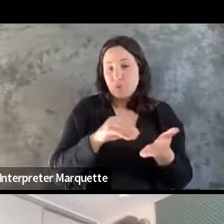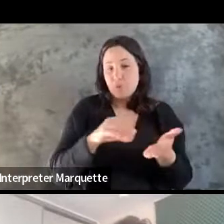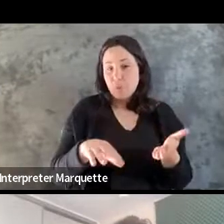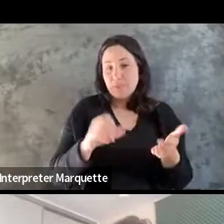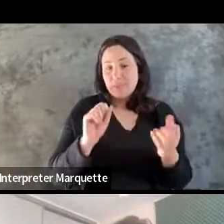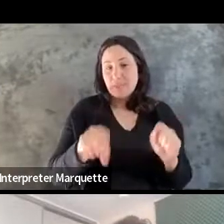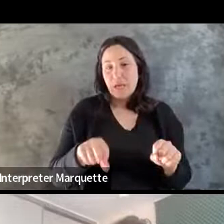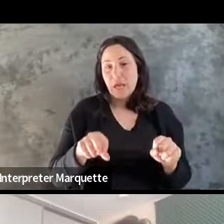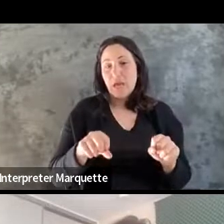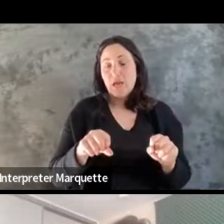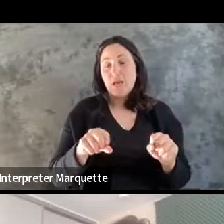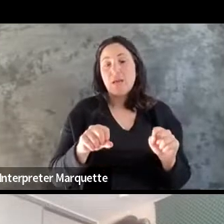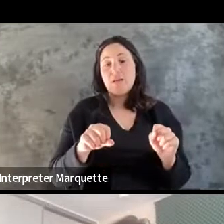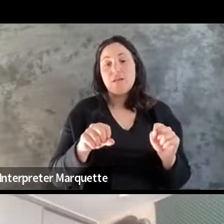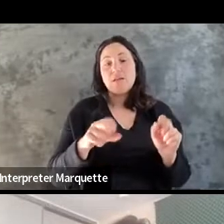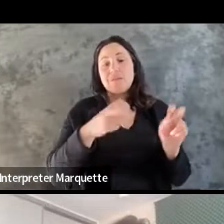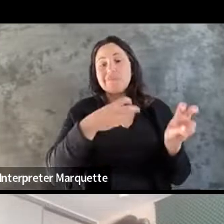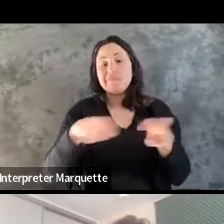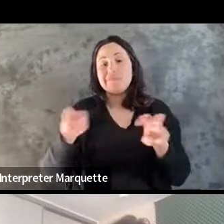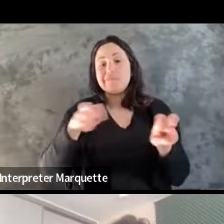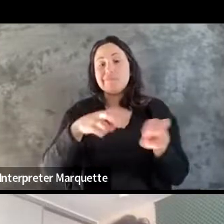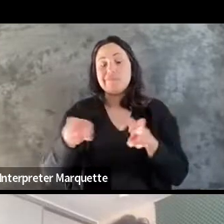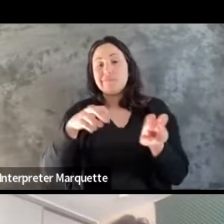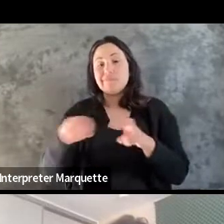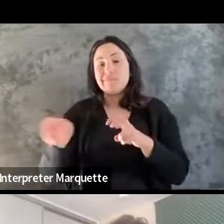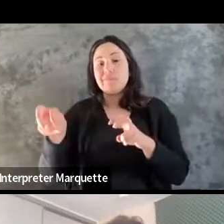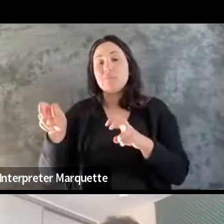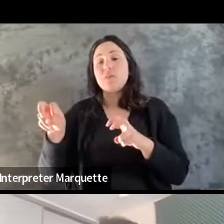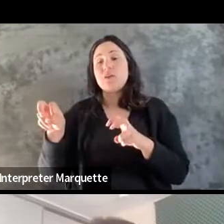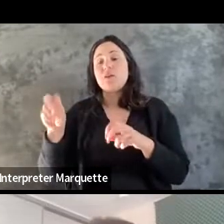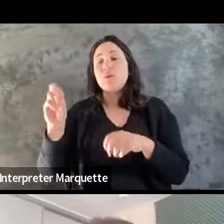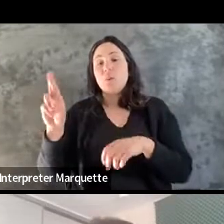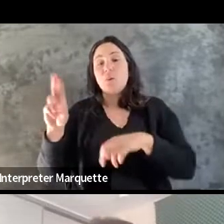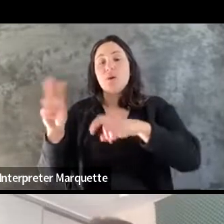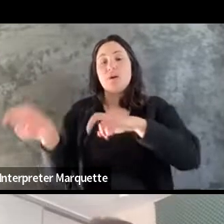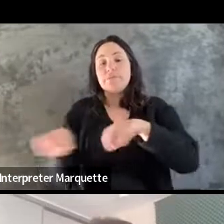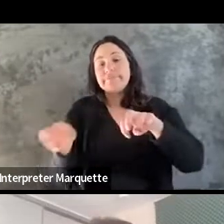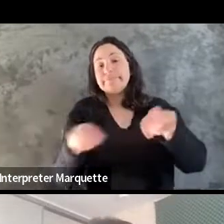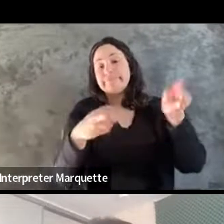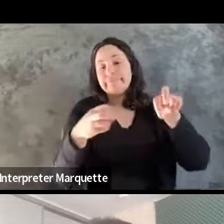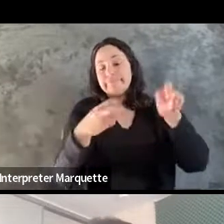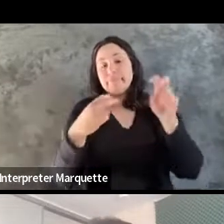matriculation benefits to go to San Diego High School.